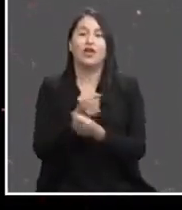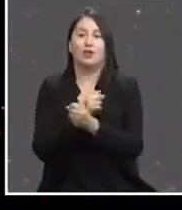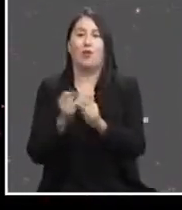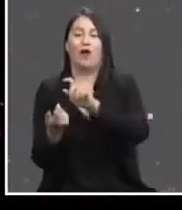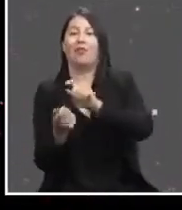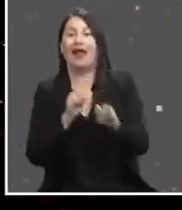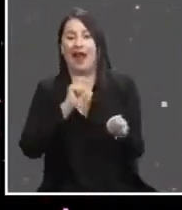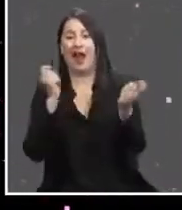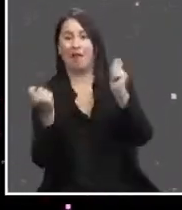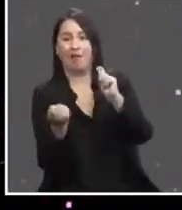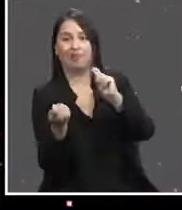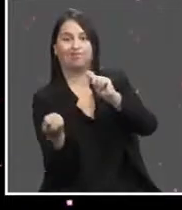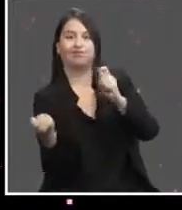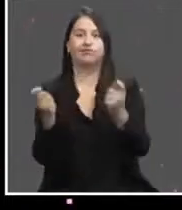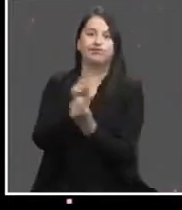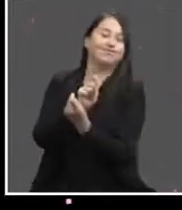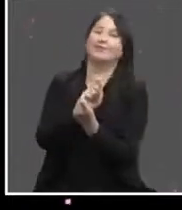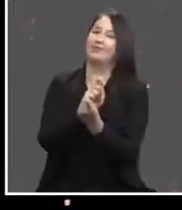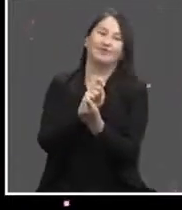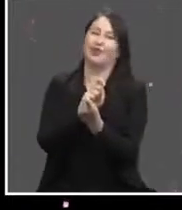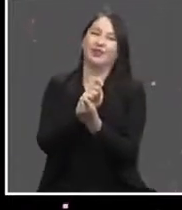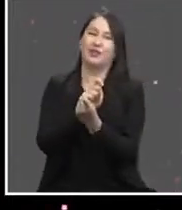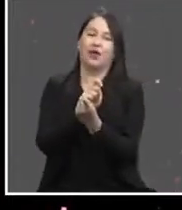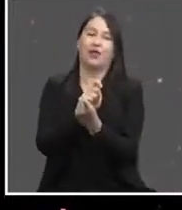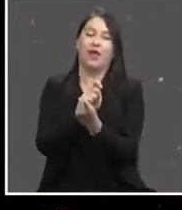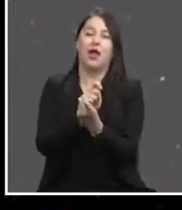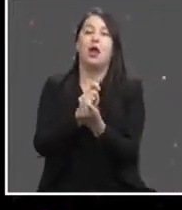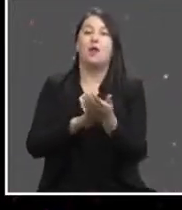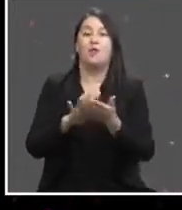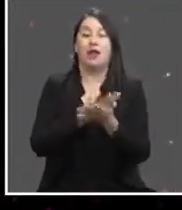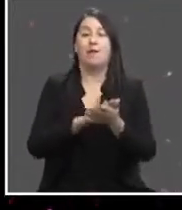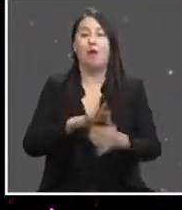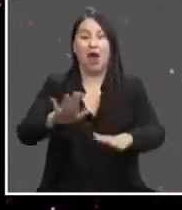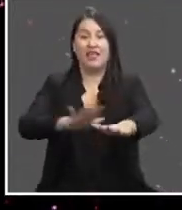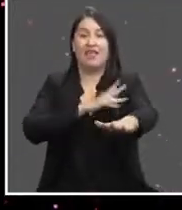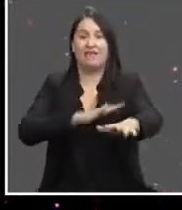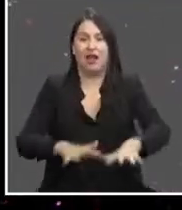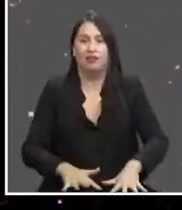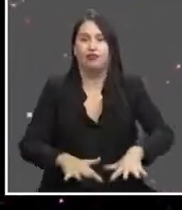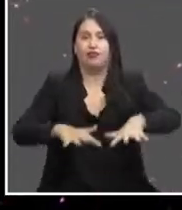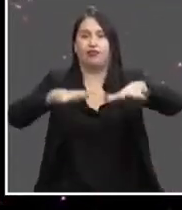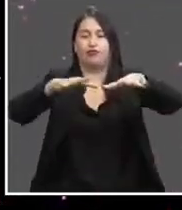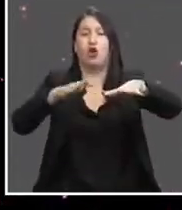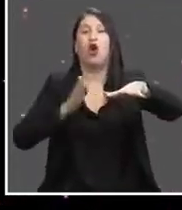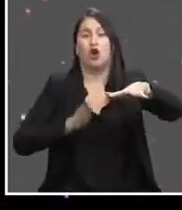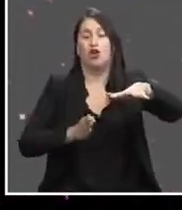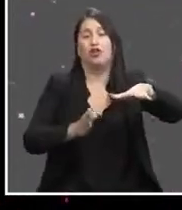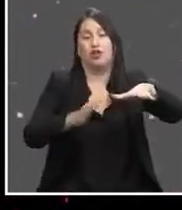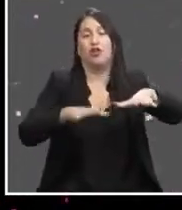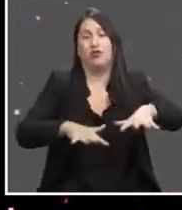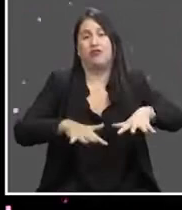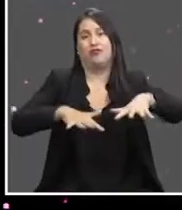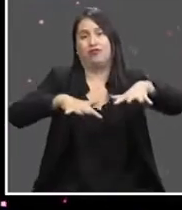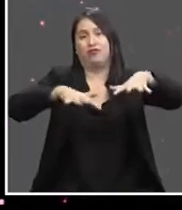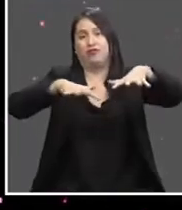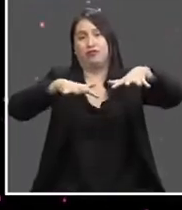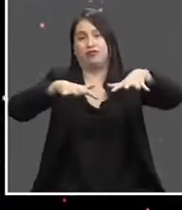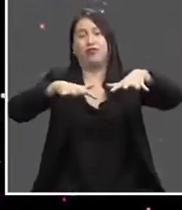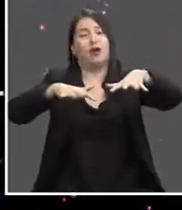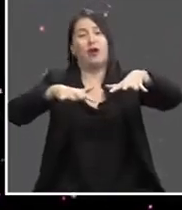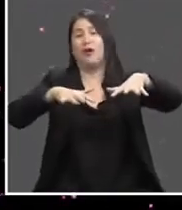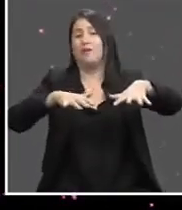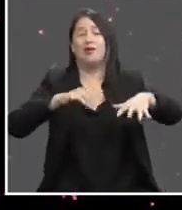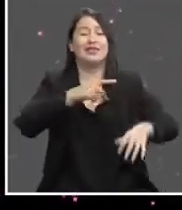rise, which will continue to rise for hundreds of years, even if we stopped greenhouse gas emissions tomorrow. However,